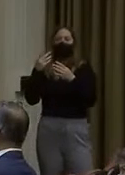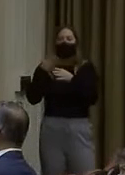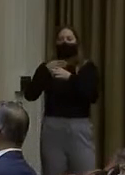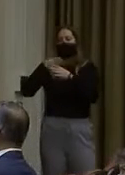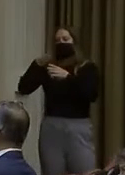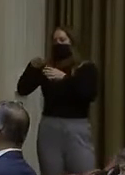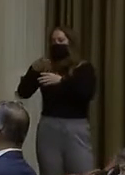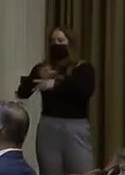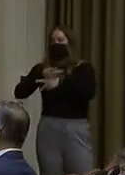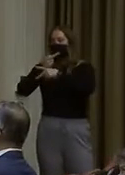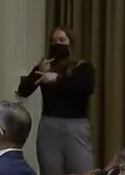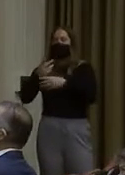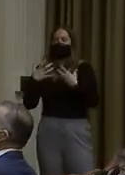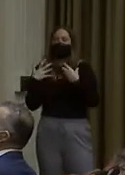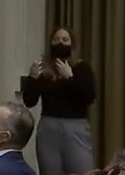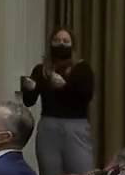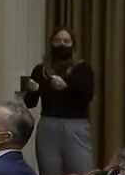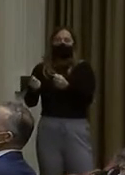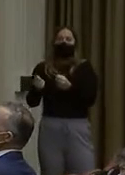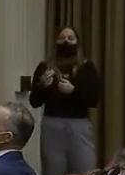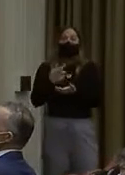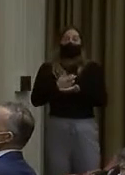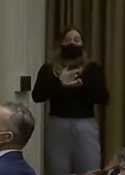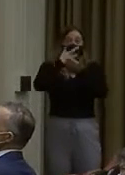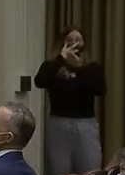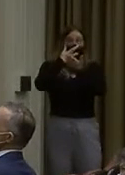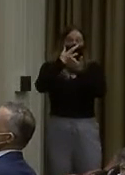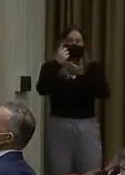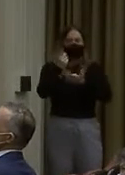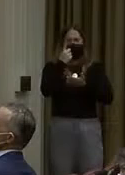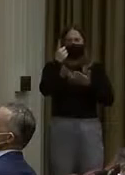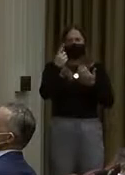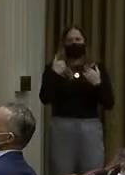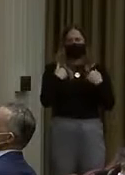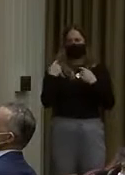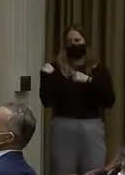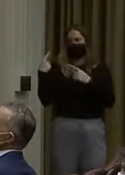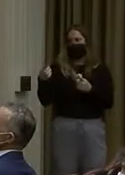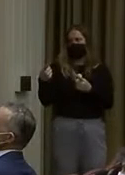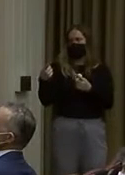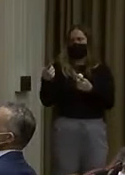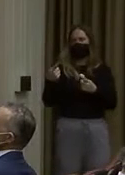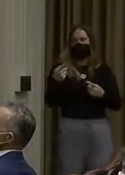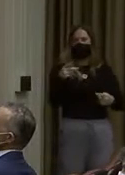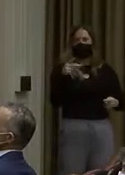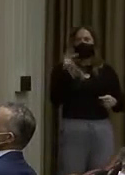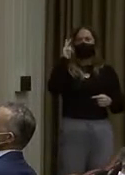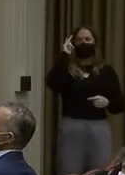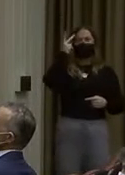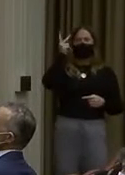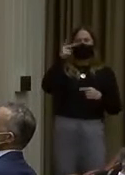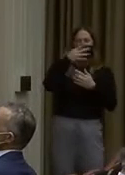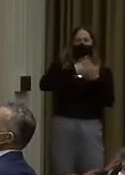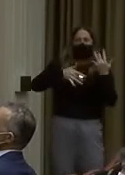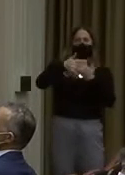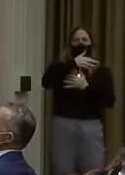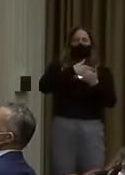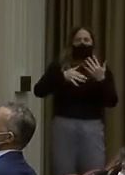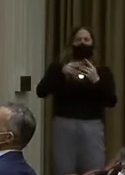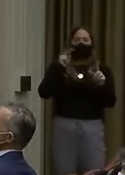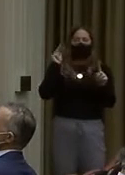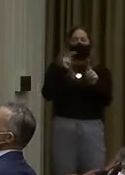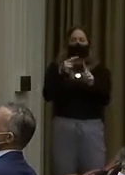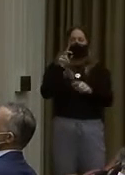health situations. In rehab, we've always had this, but we call it the psychosocial aspects of disability. So just a change in